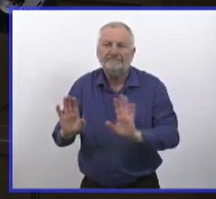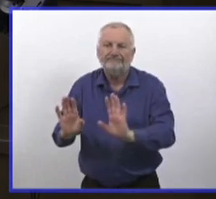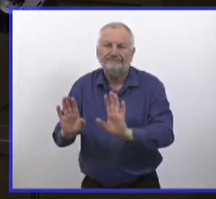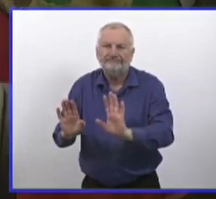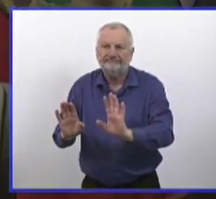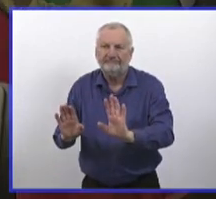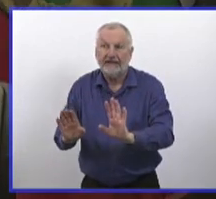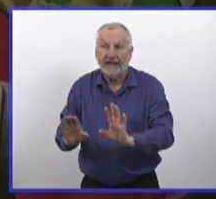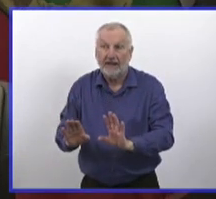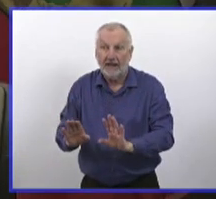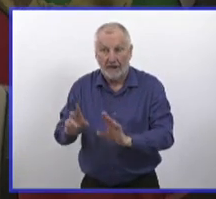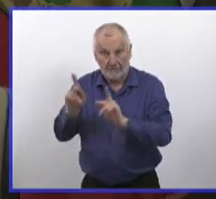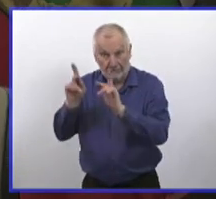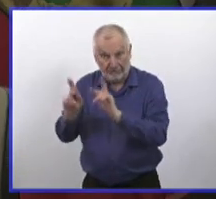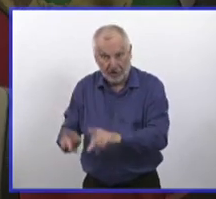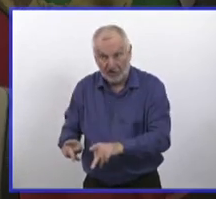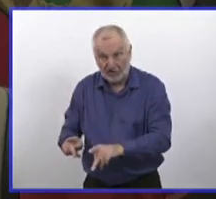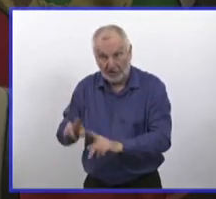someone else,